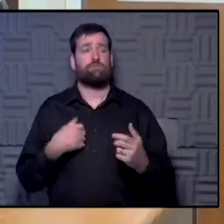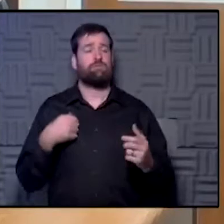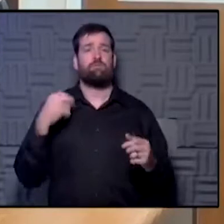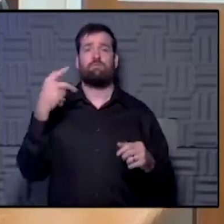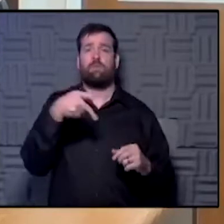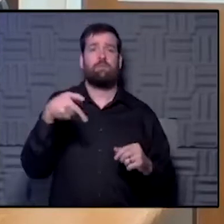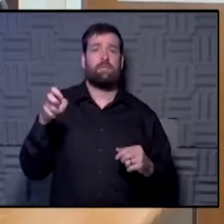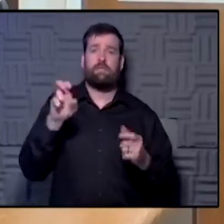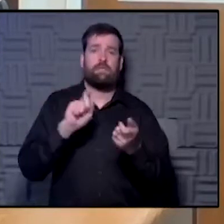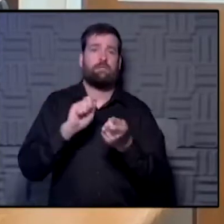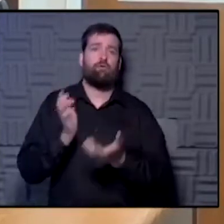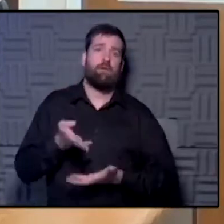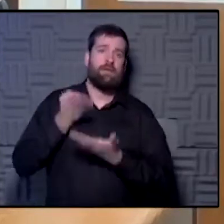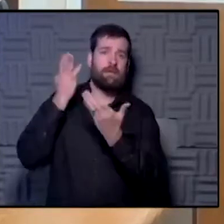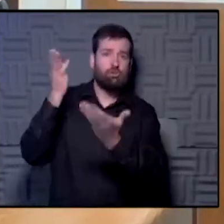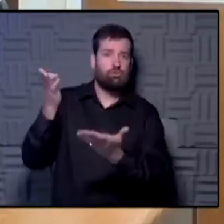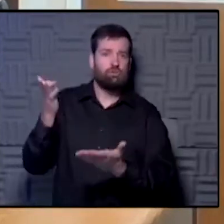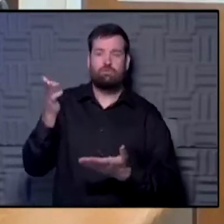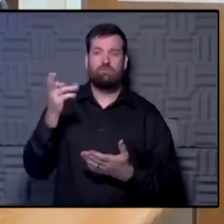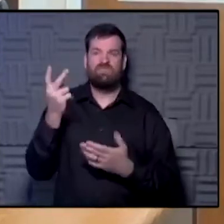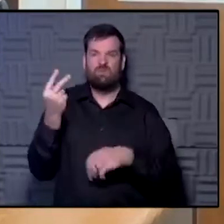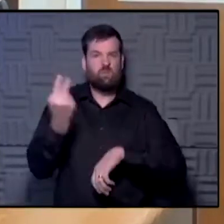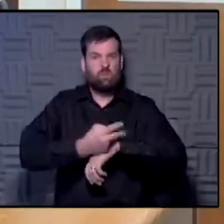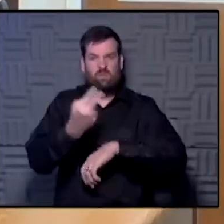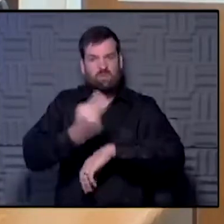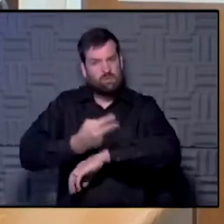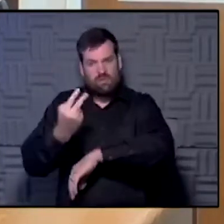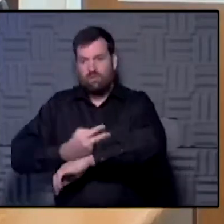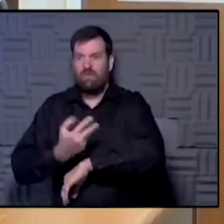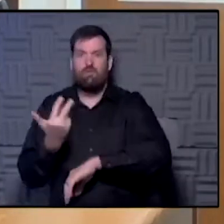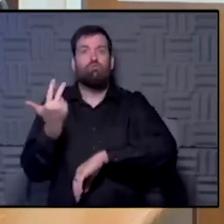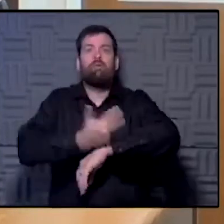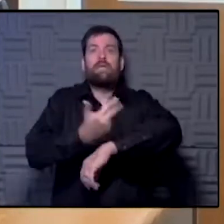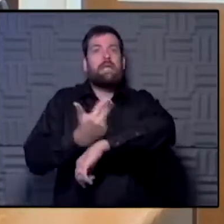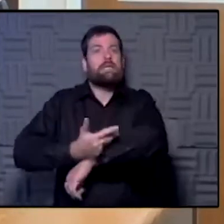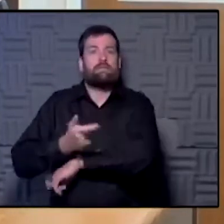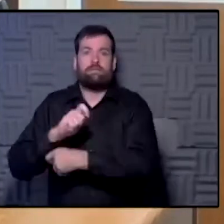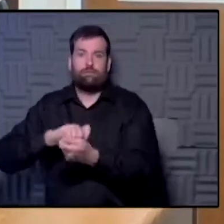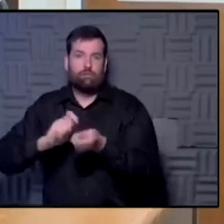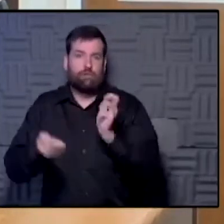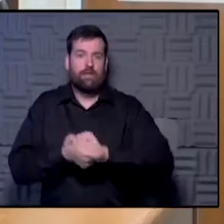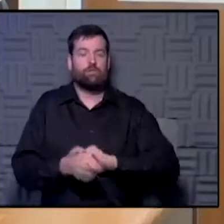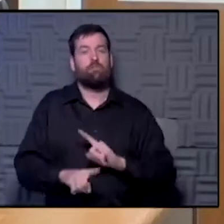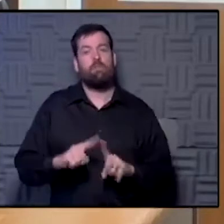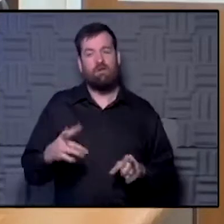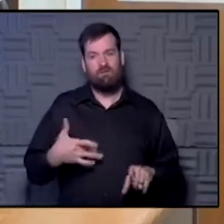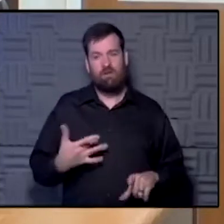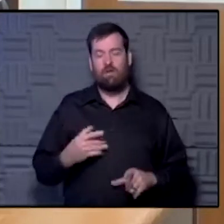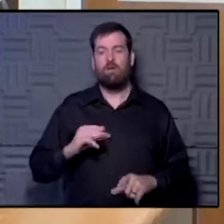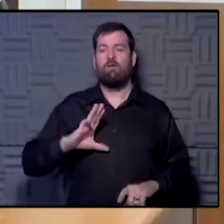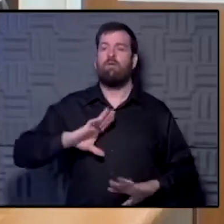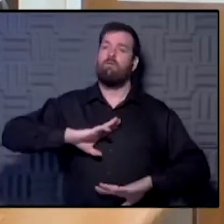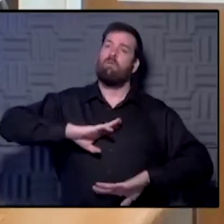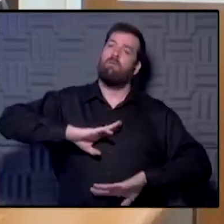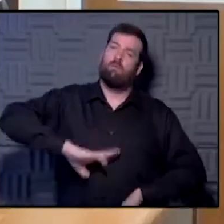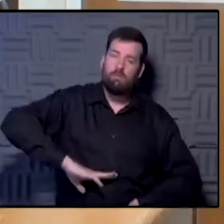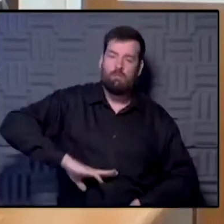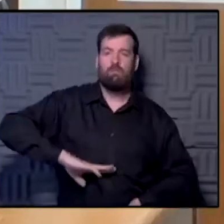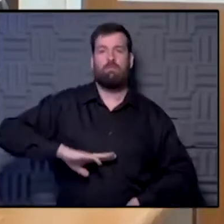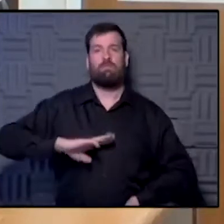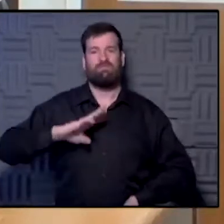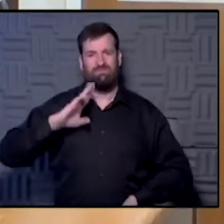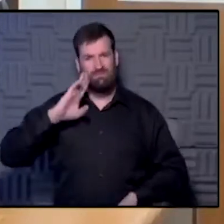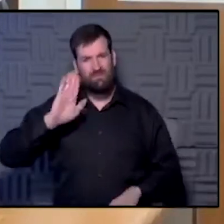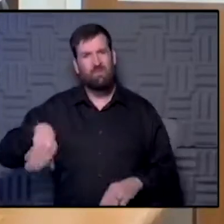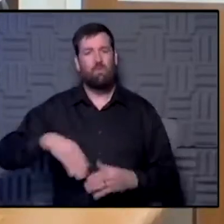PPE recommendations every 2 days or every 3 days, but it's reassuring to know that it's